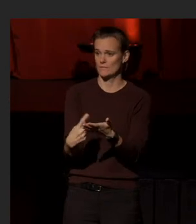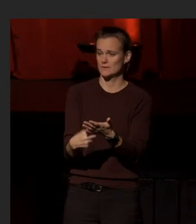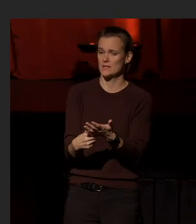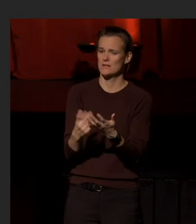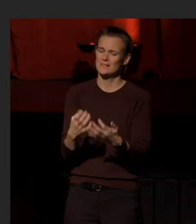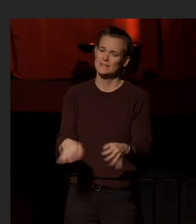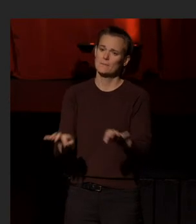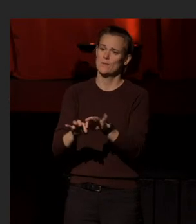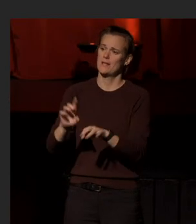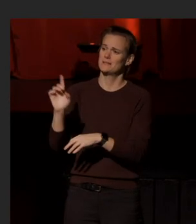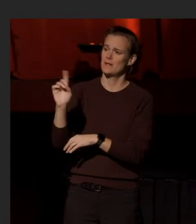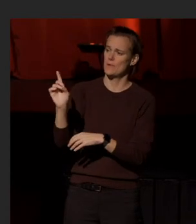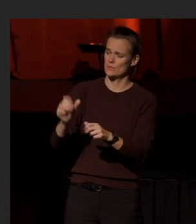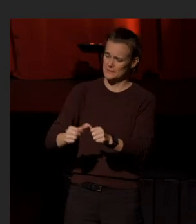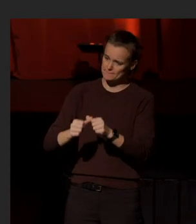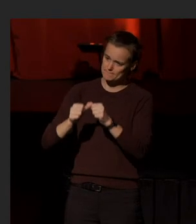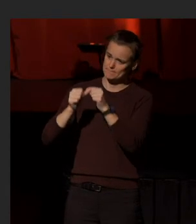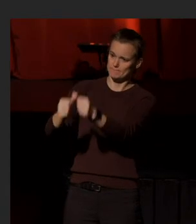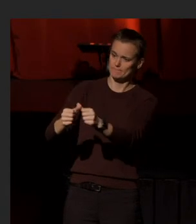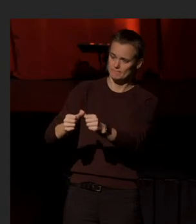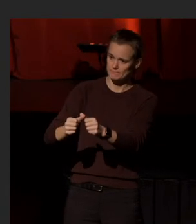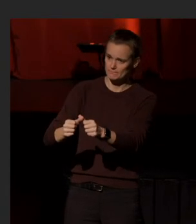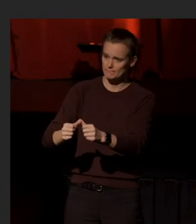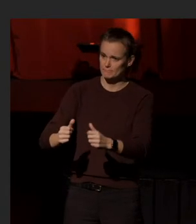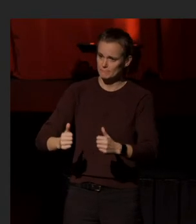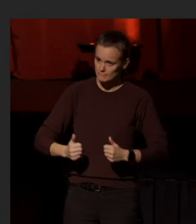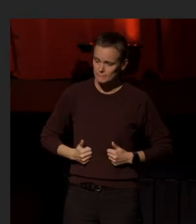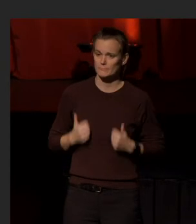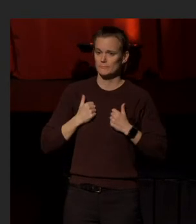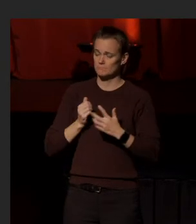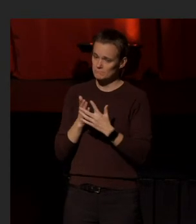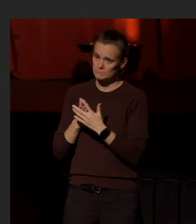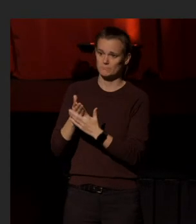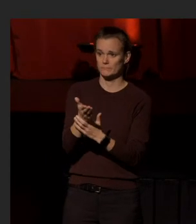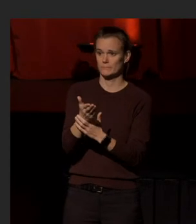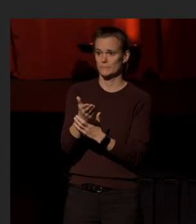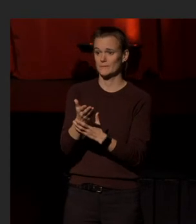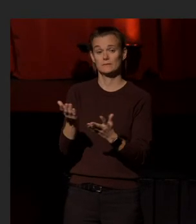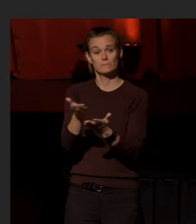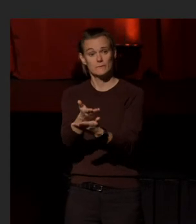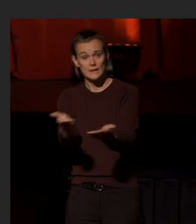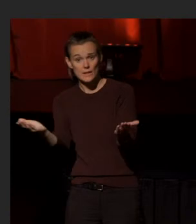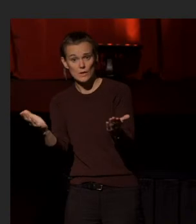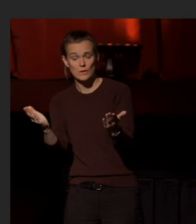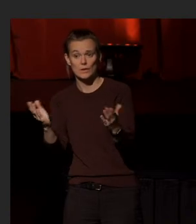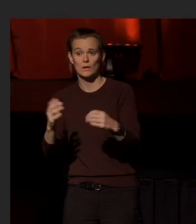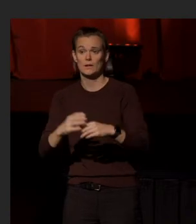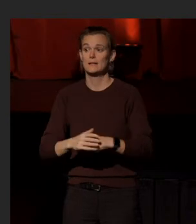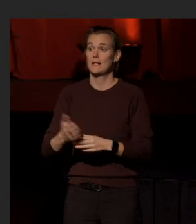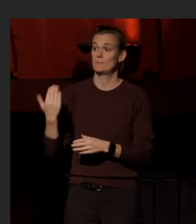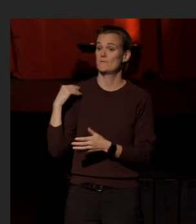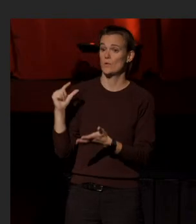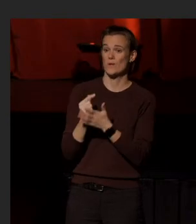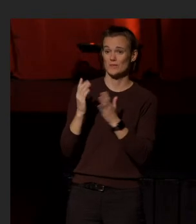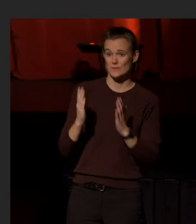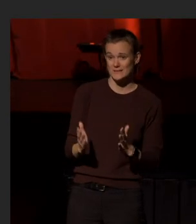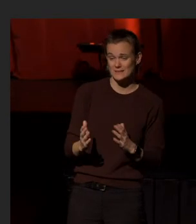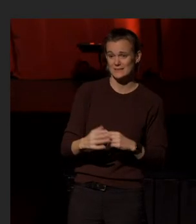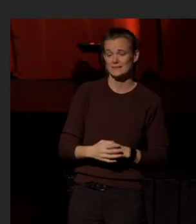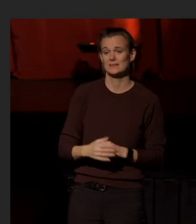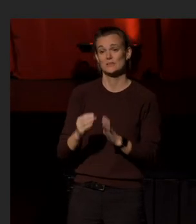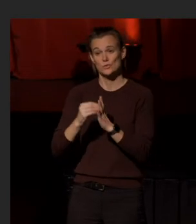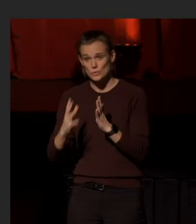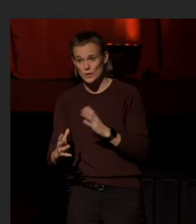and thrive. We are bringing this to our audience, alumni and friends here on campus, live and online all over the